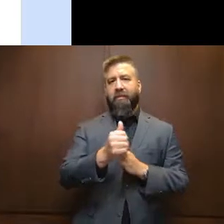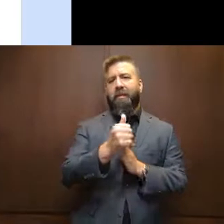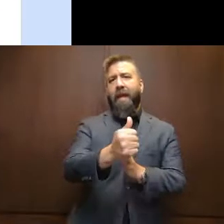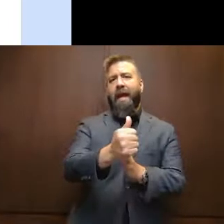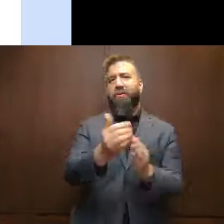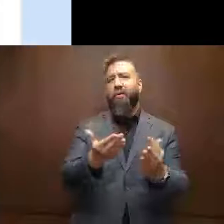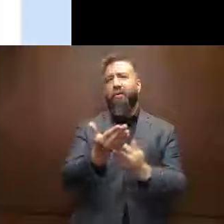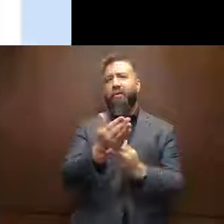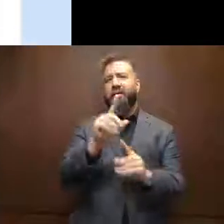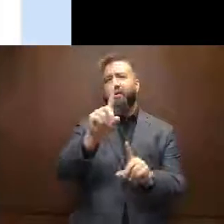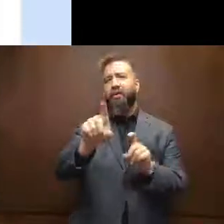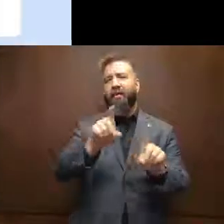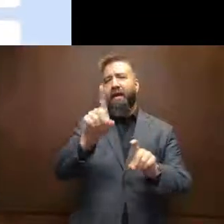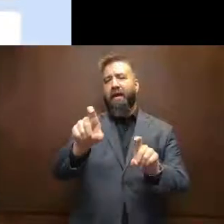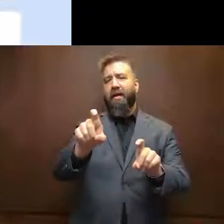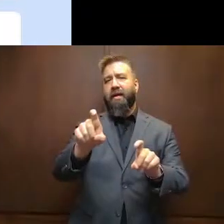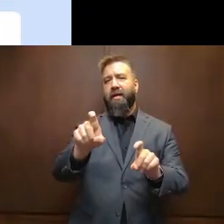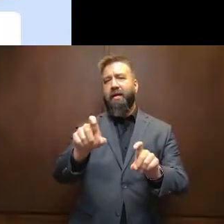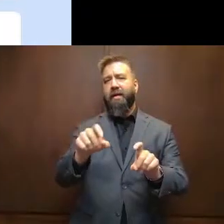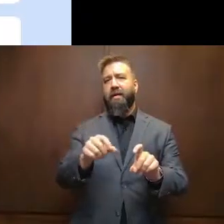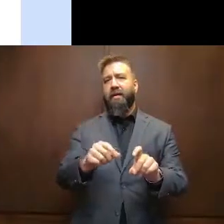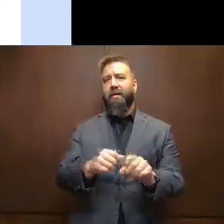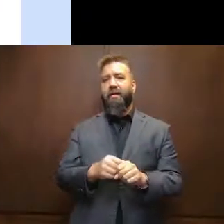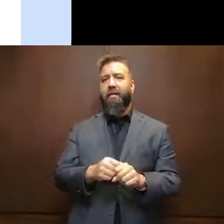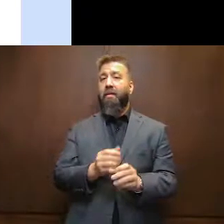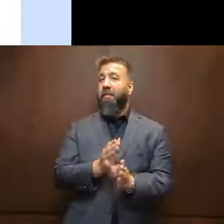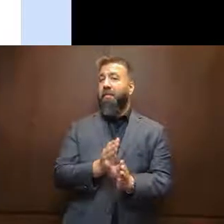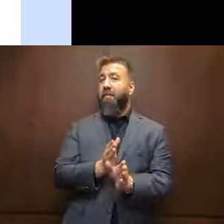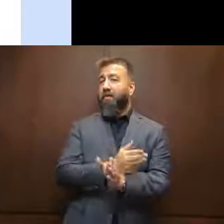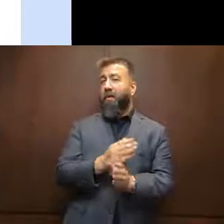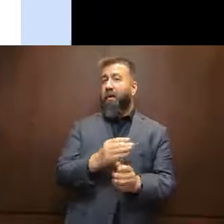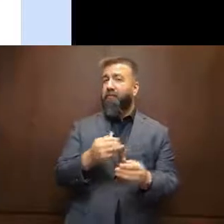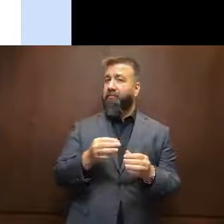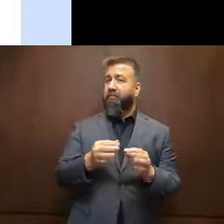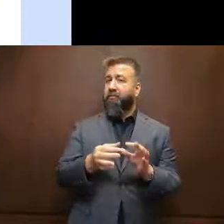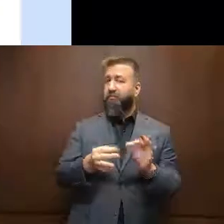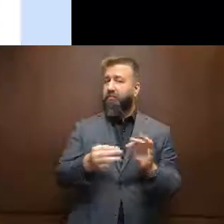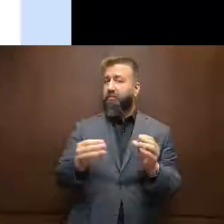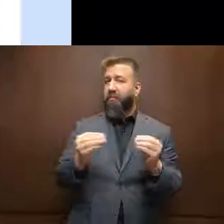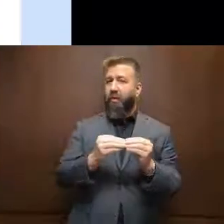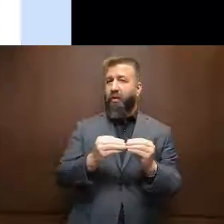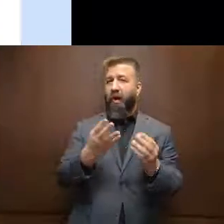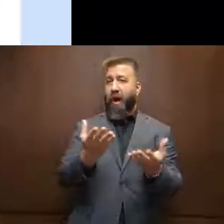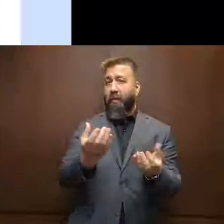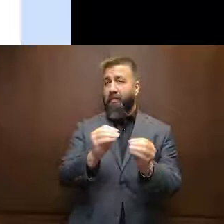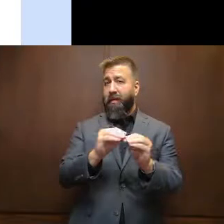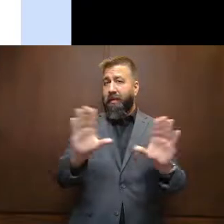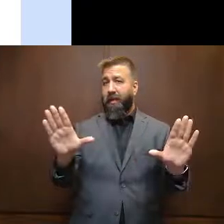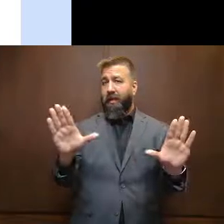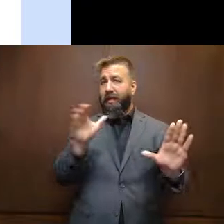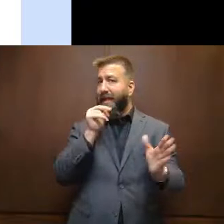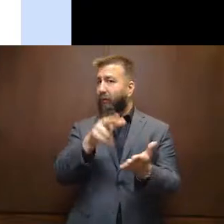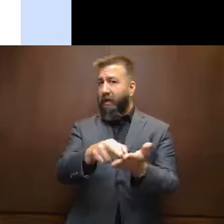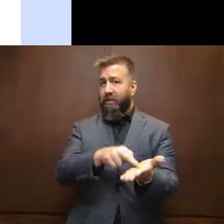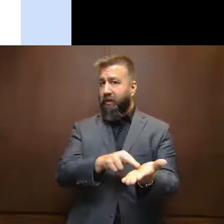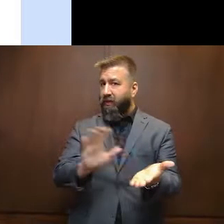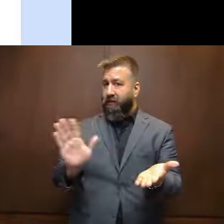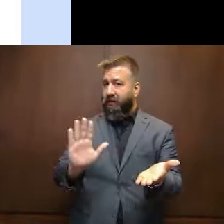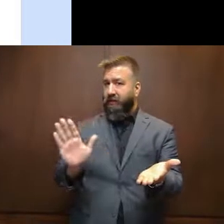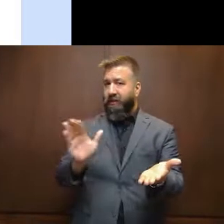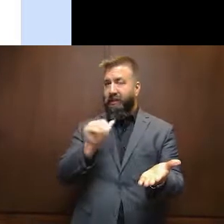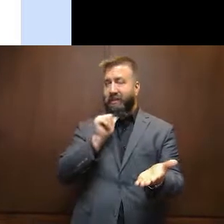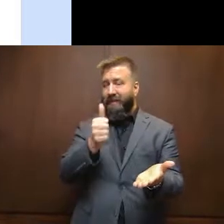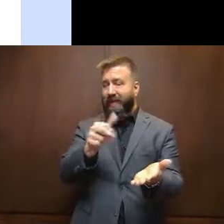survey. Before we get any further, I want everyone to be very clear, this is not registration.